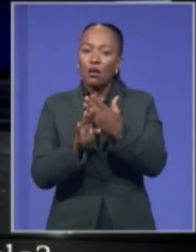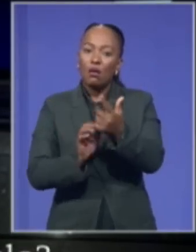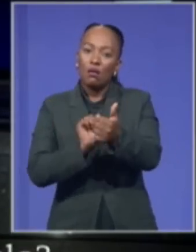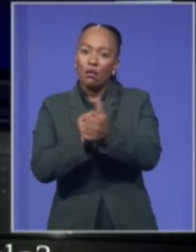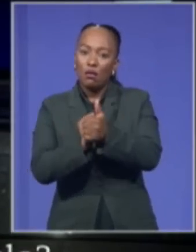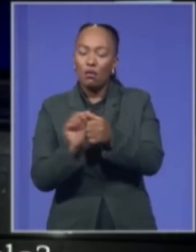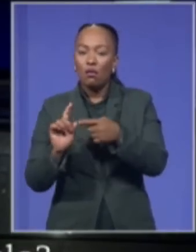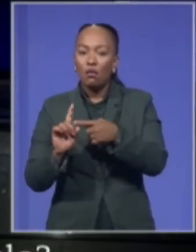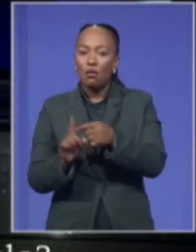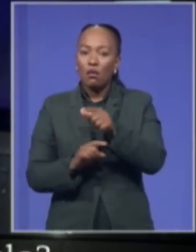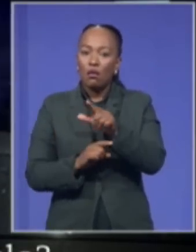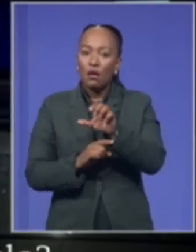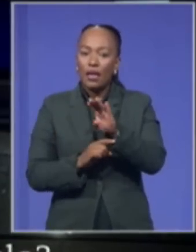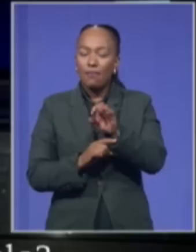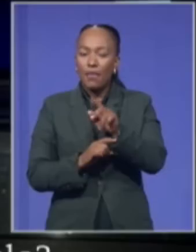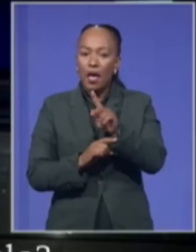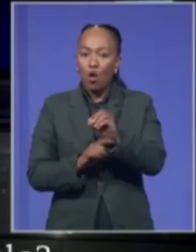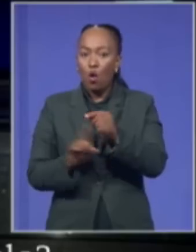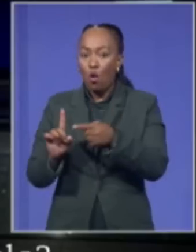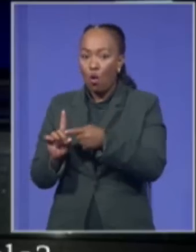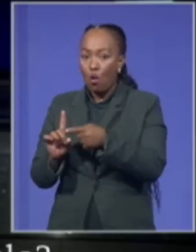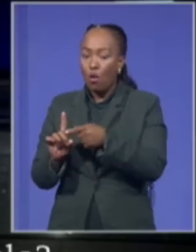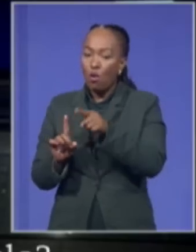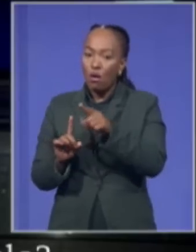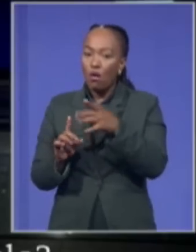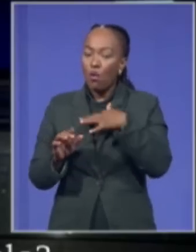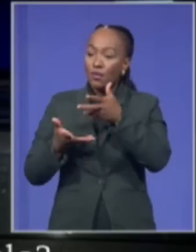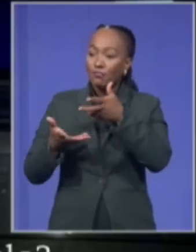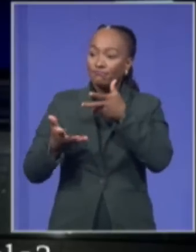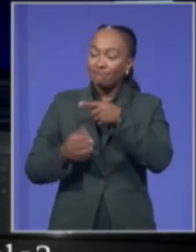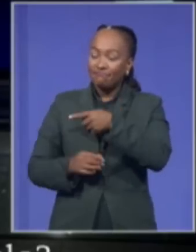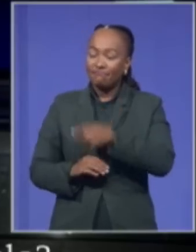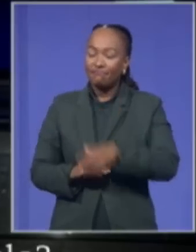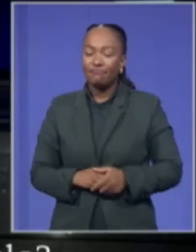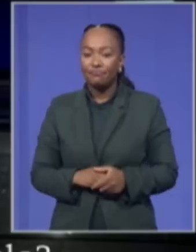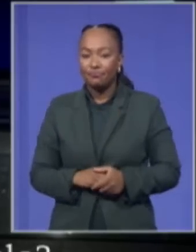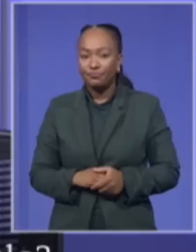leng Lebeko Seleso ka puisano e amanang le ditaba tsena.